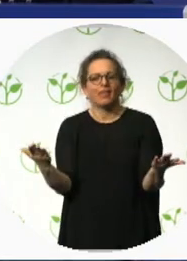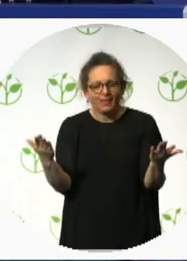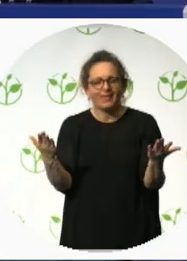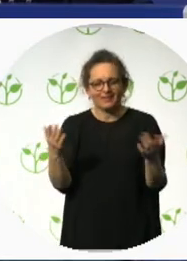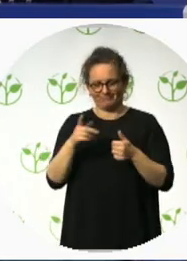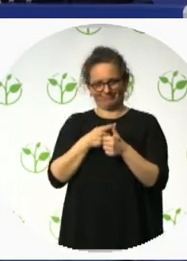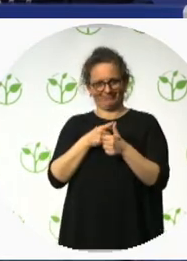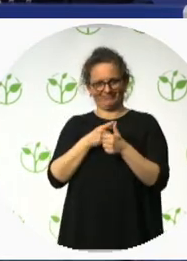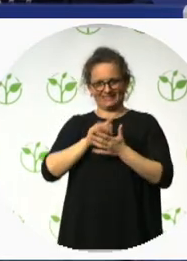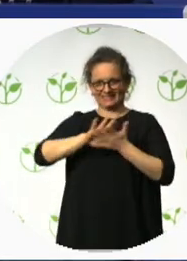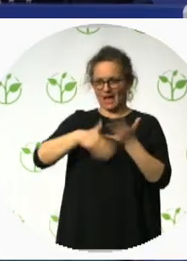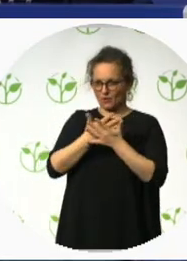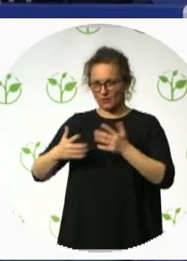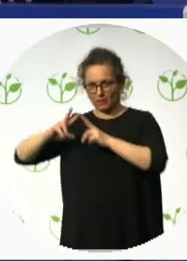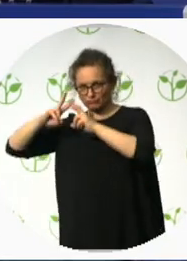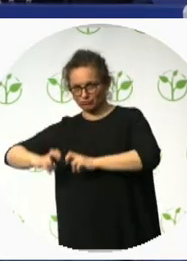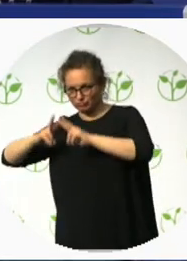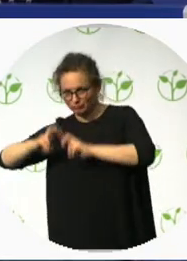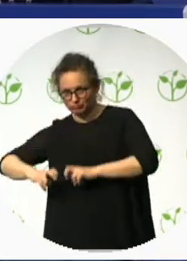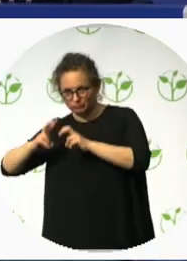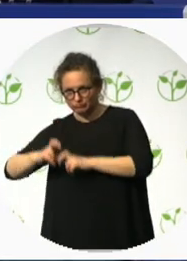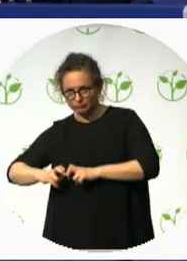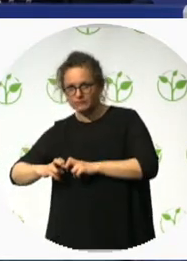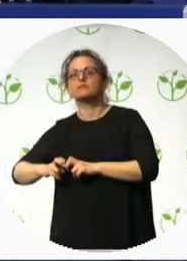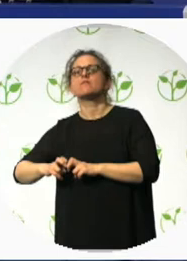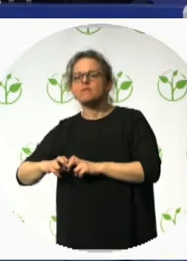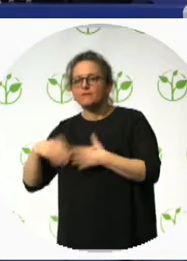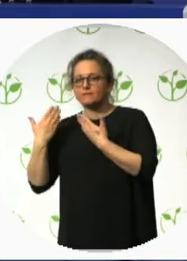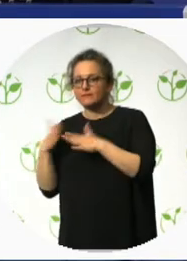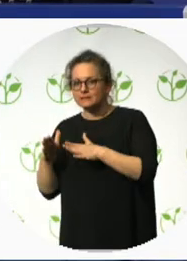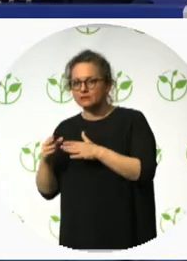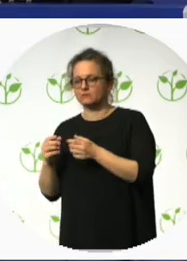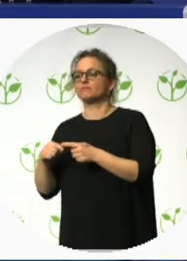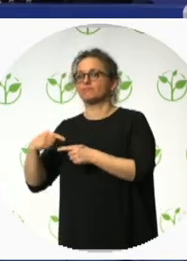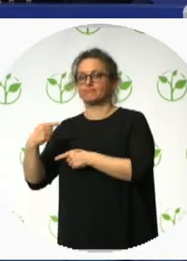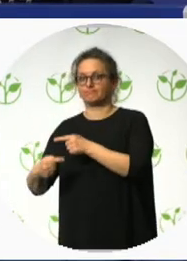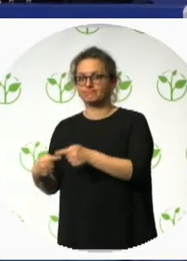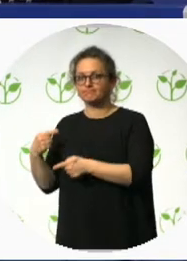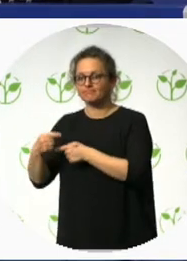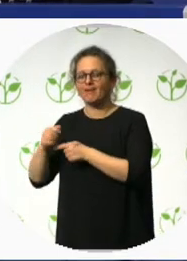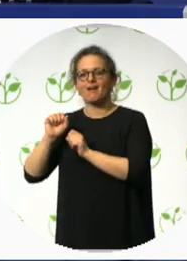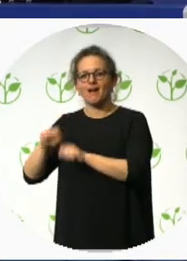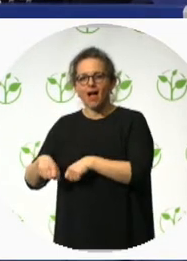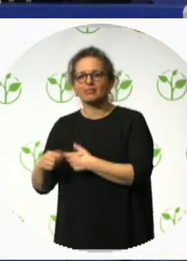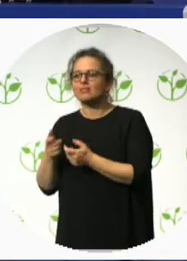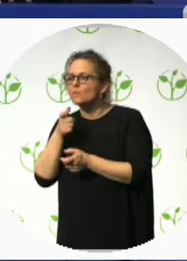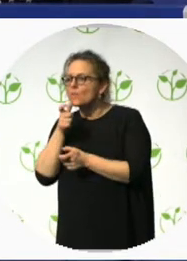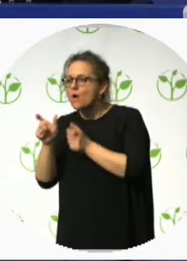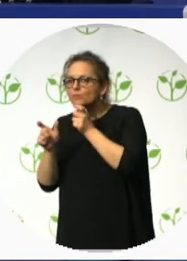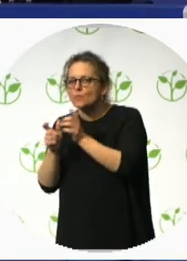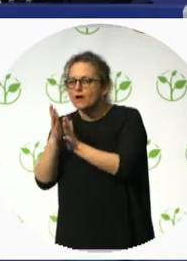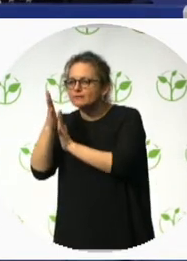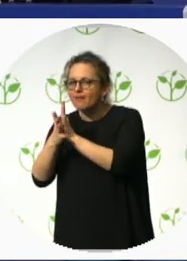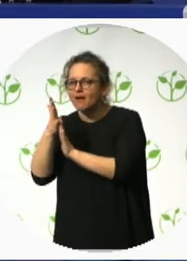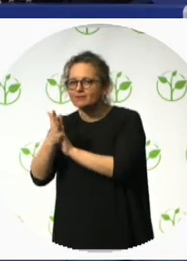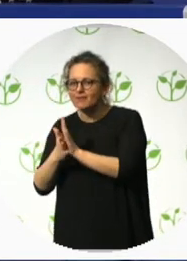that it can automatically generate teaching books and sign language dictionaries, and these books and